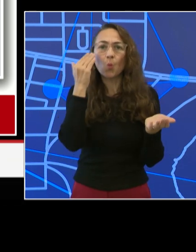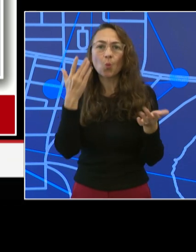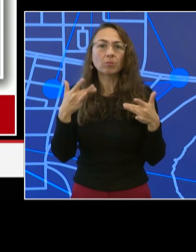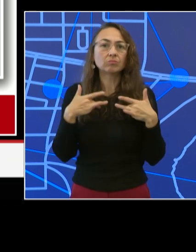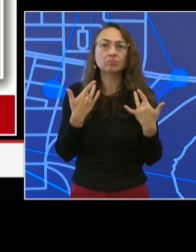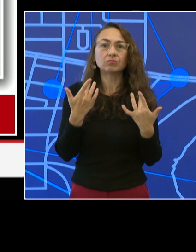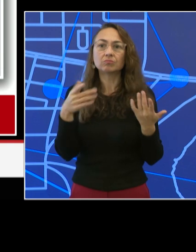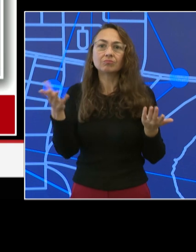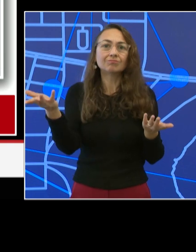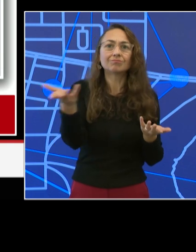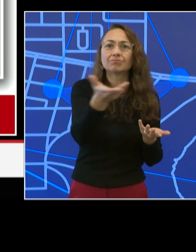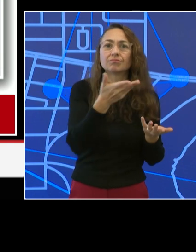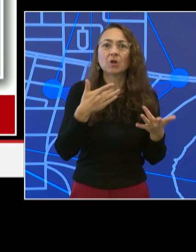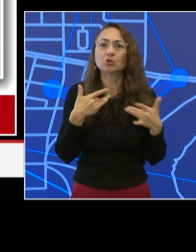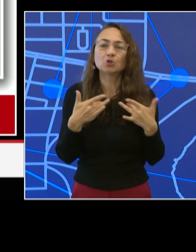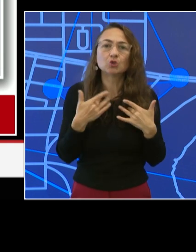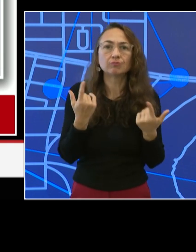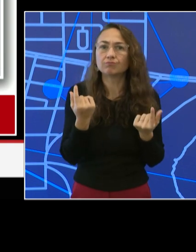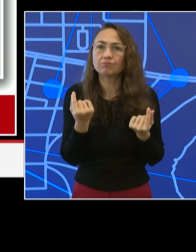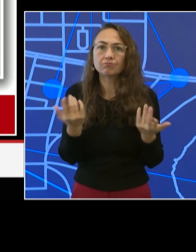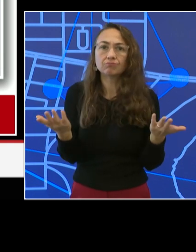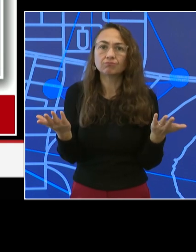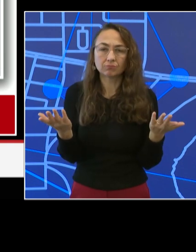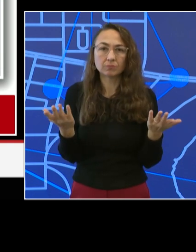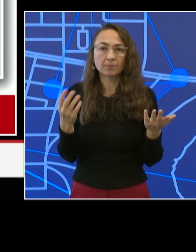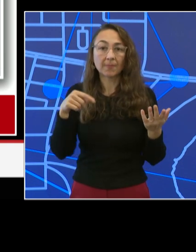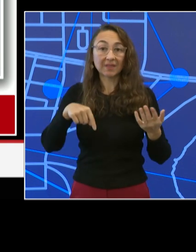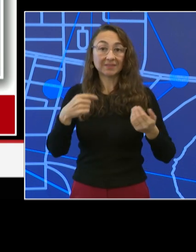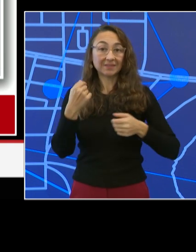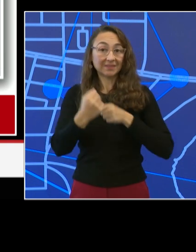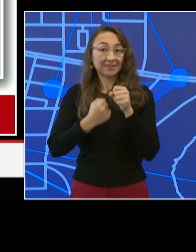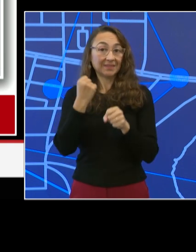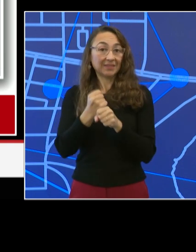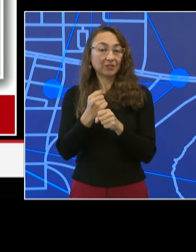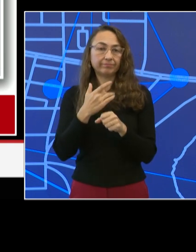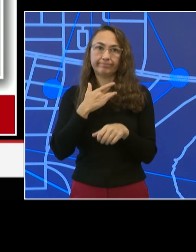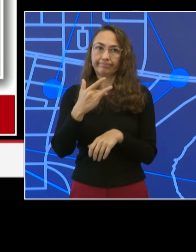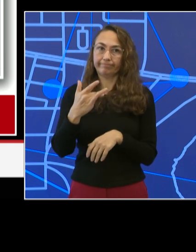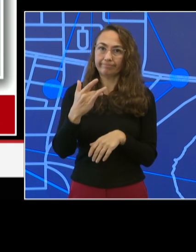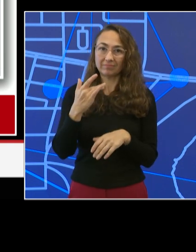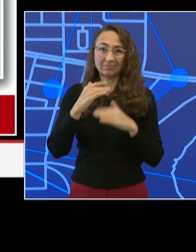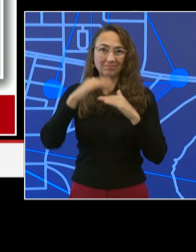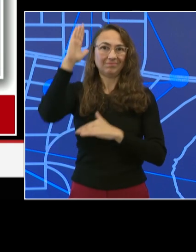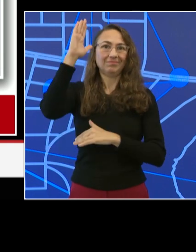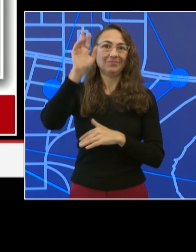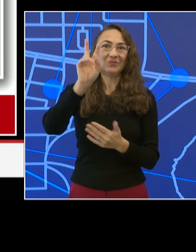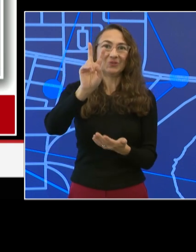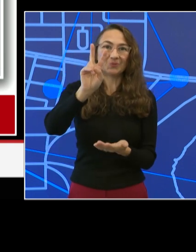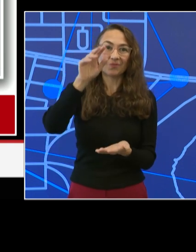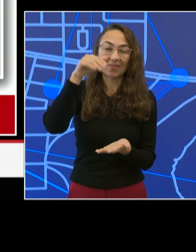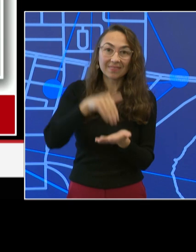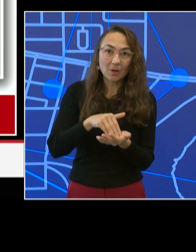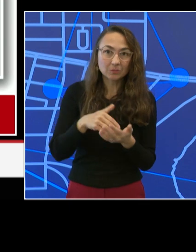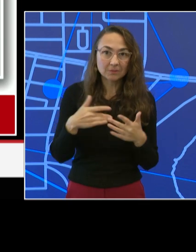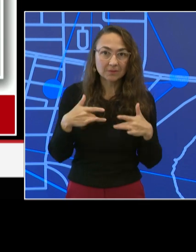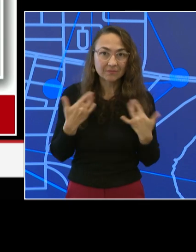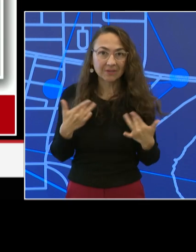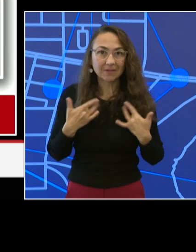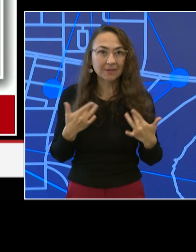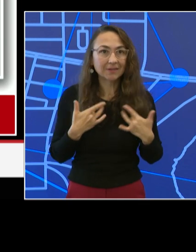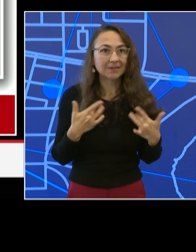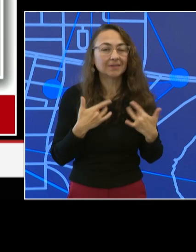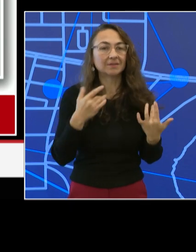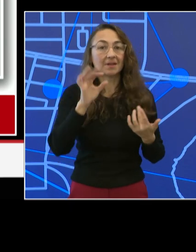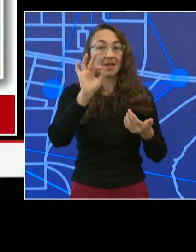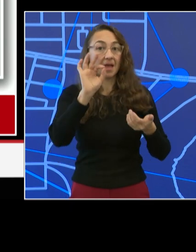year, our community outreach teams have hosted more than 2,100 events with nearly 900 partner agencies and community groups.